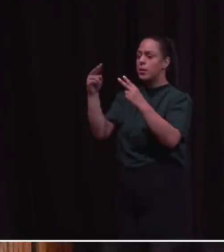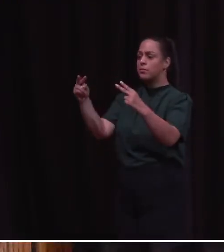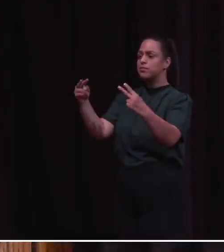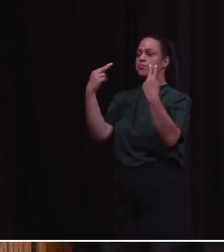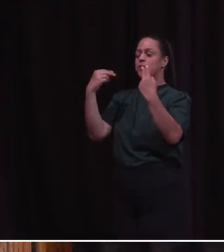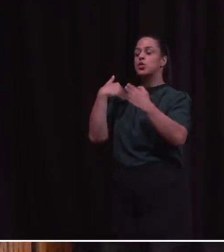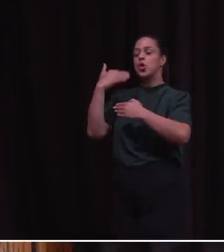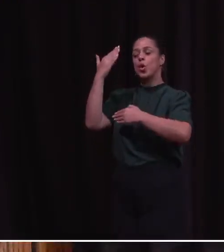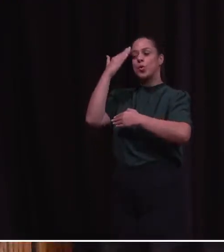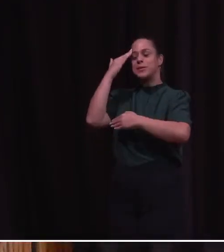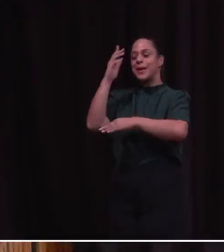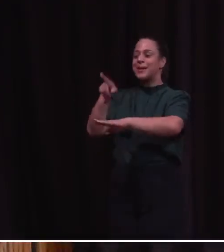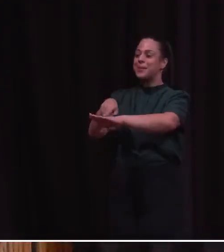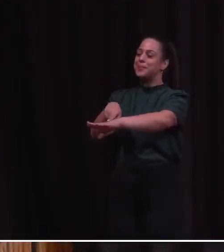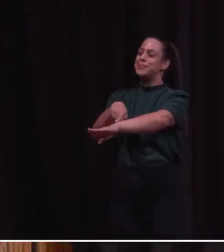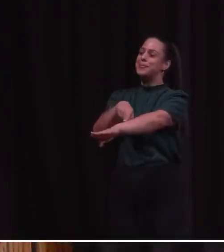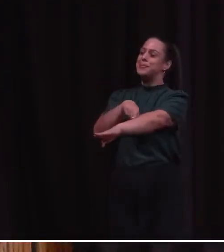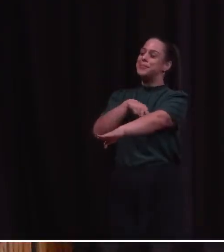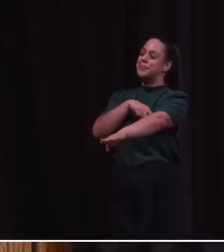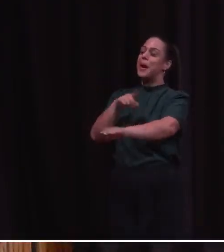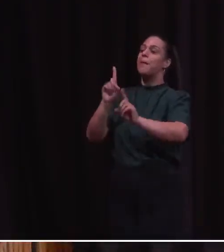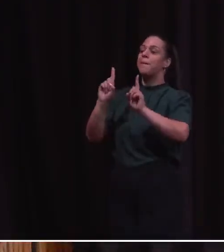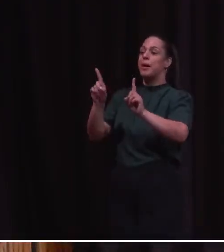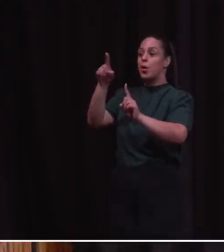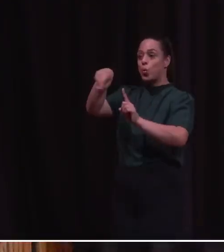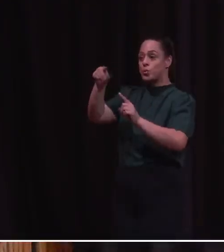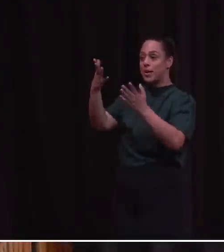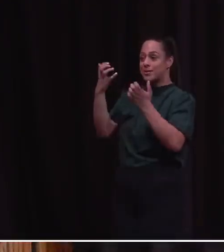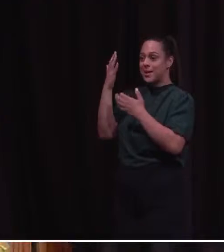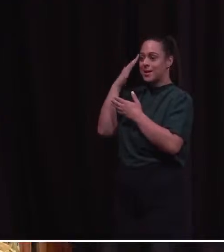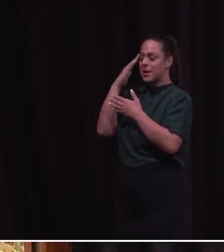those concepts. Thank you.